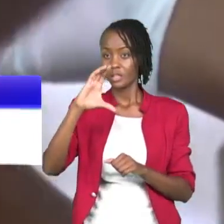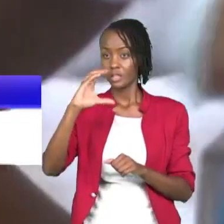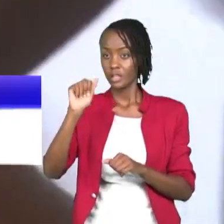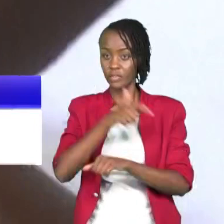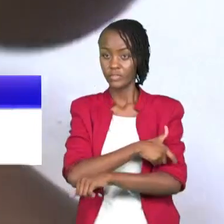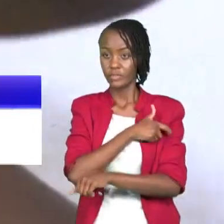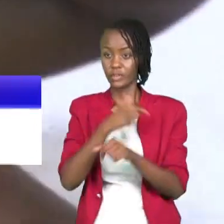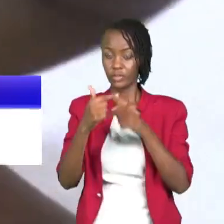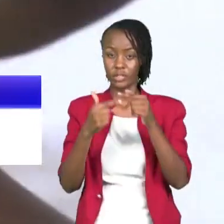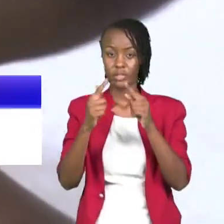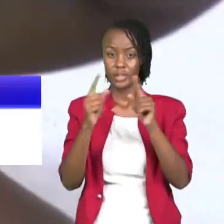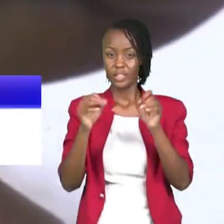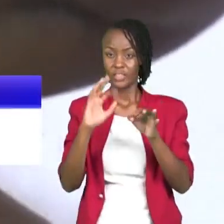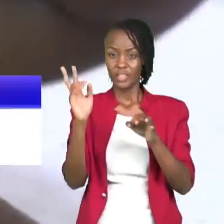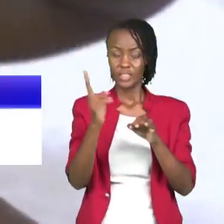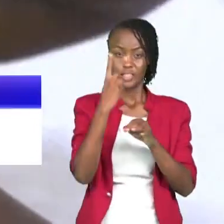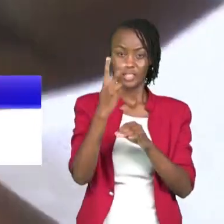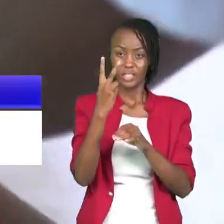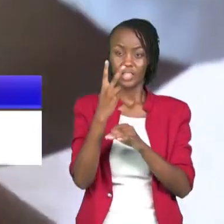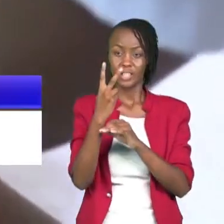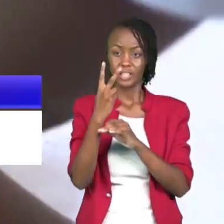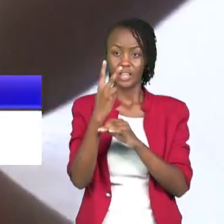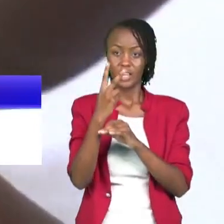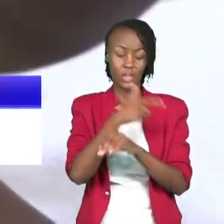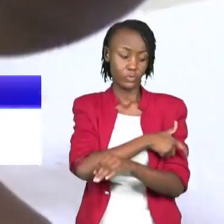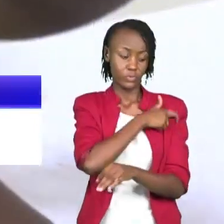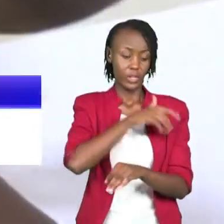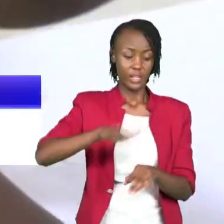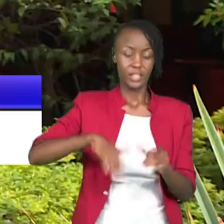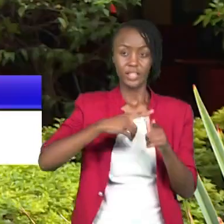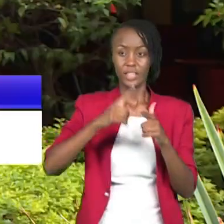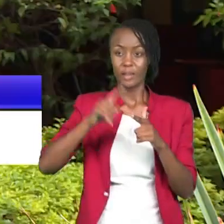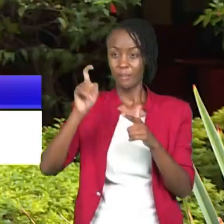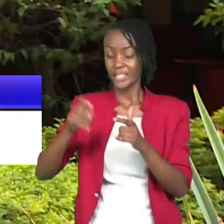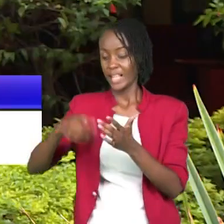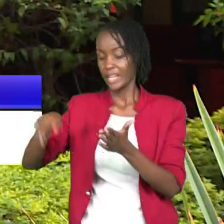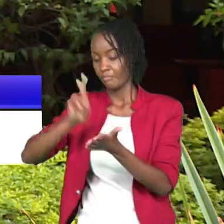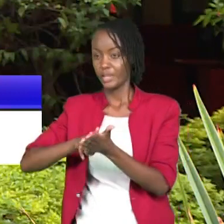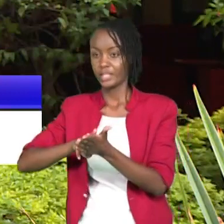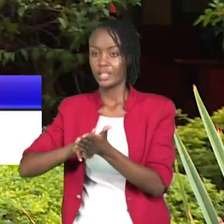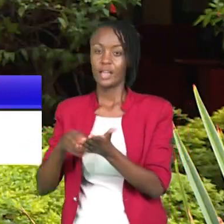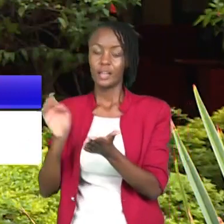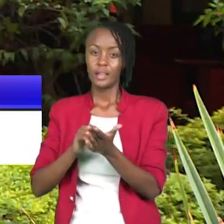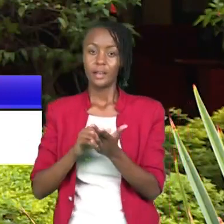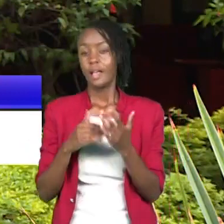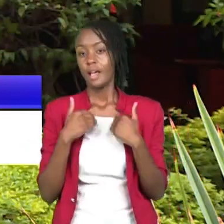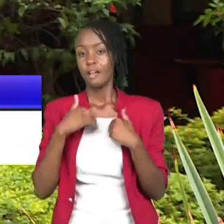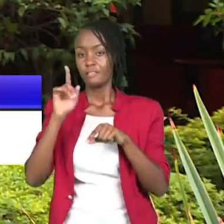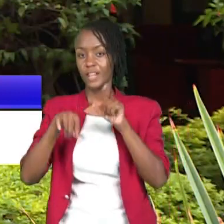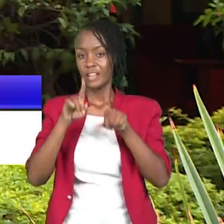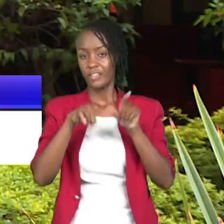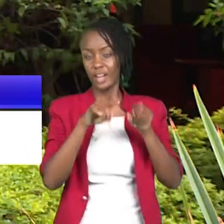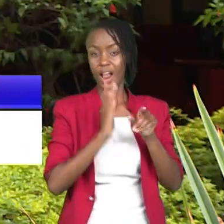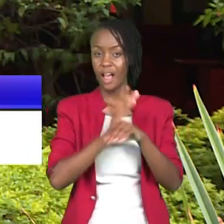if the second dose is late, one might have to start the vaccination process afresh. Side effects vary and